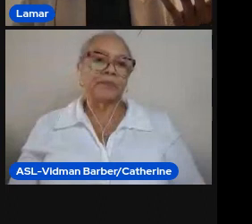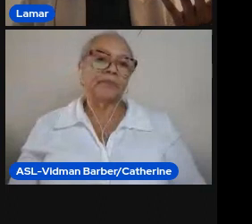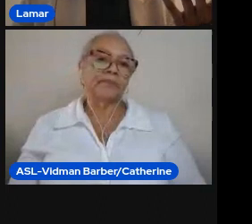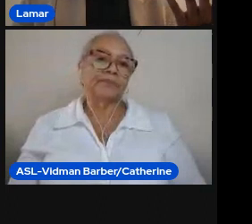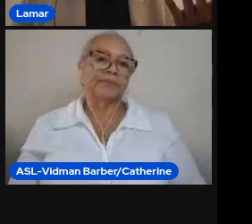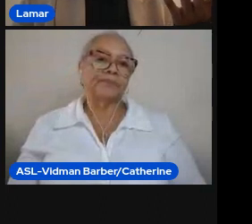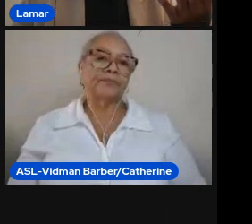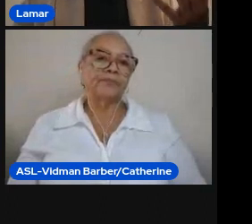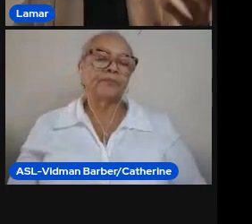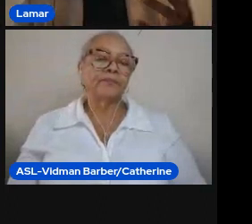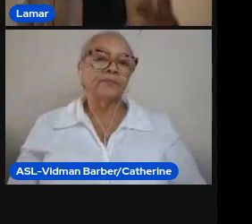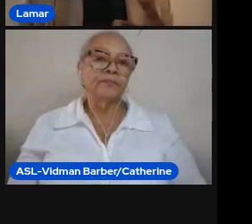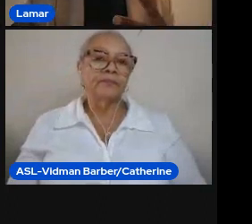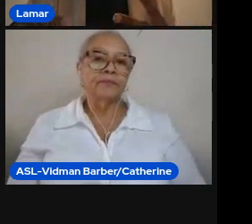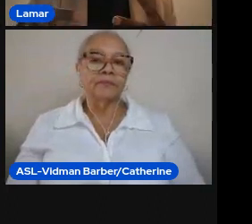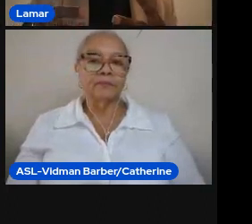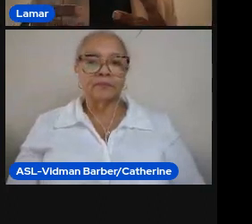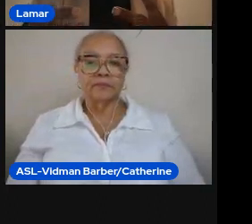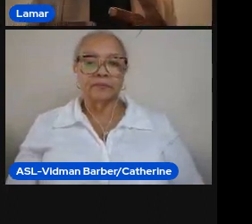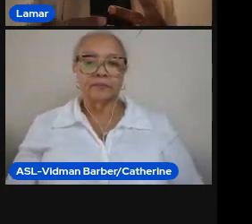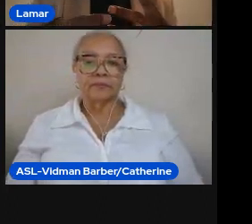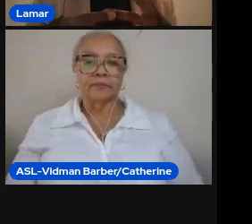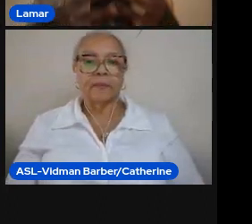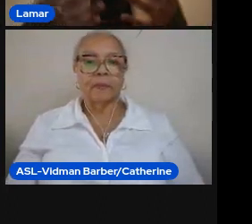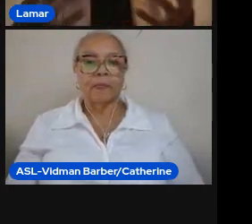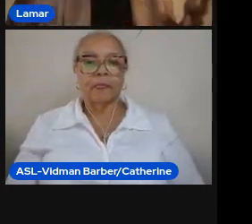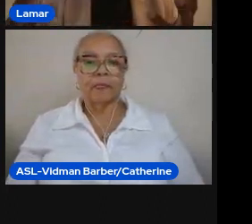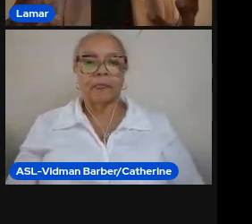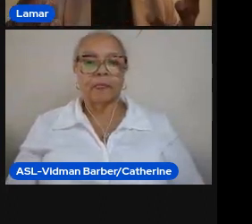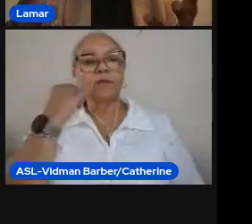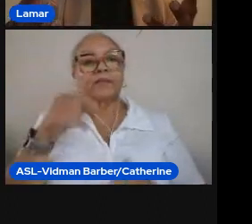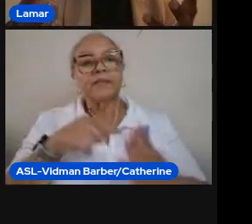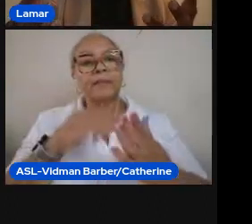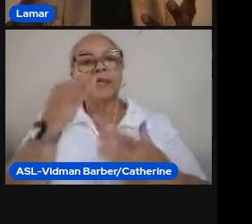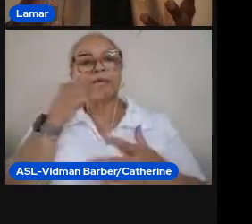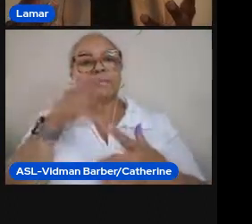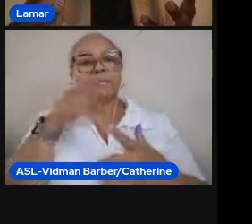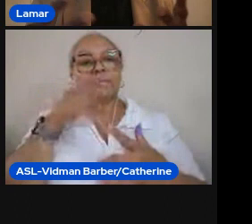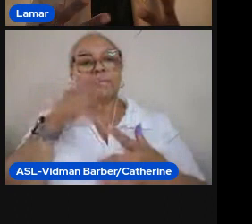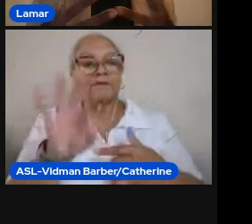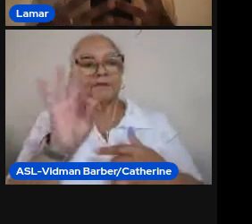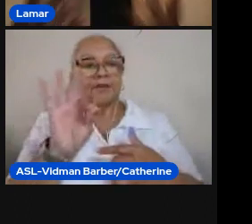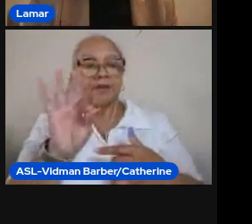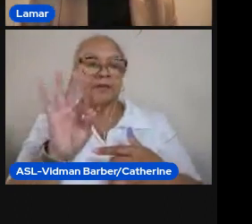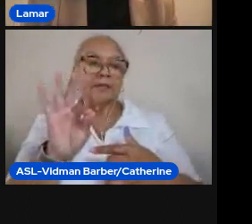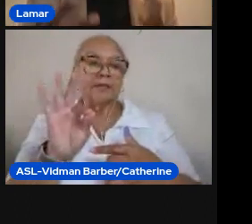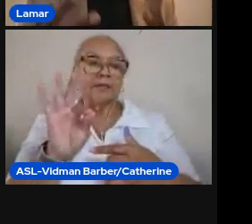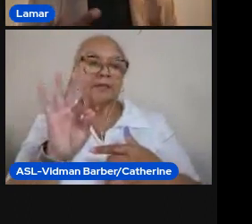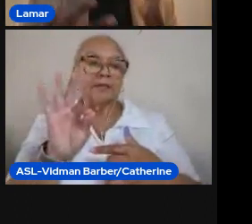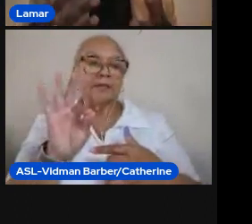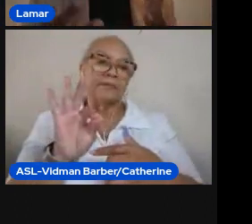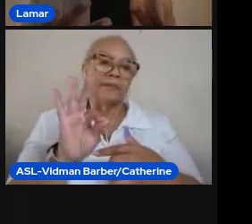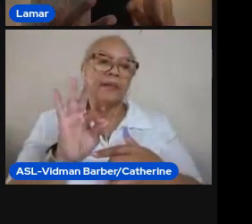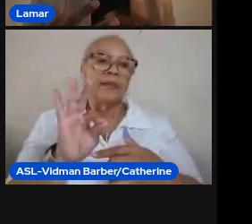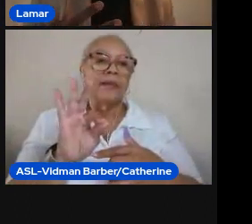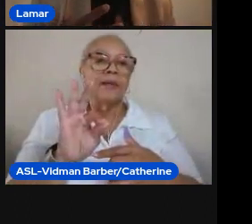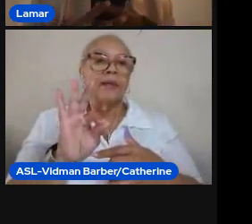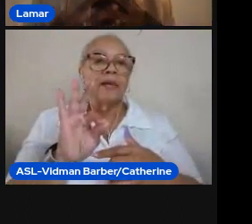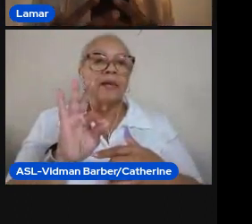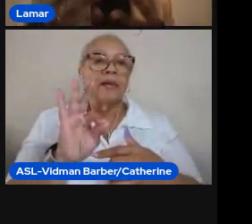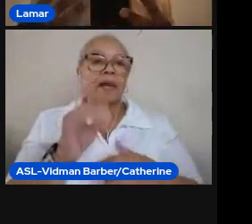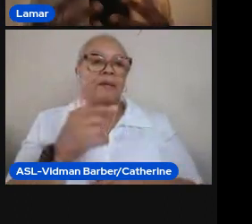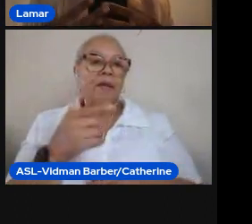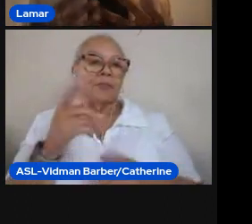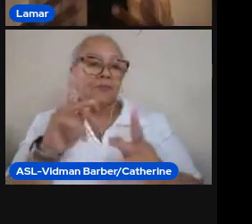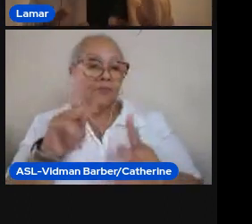Okay, so like if we were to find a candidate, a vaccine candidate, one